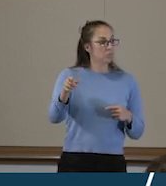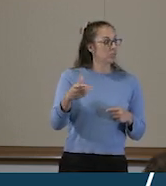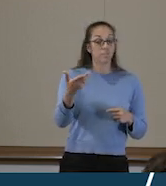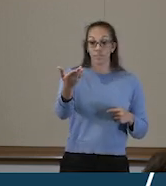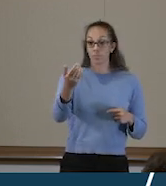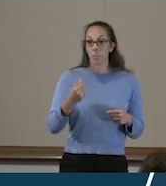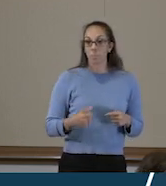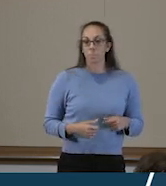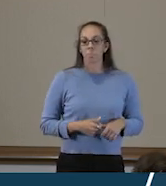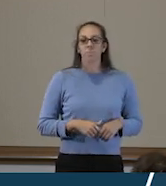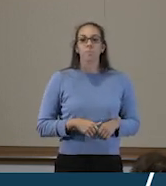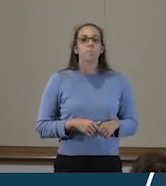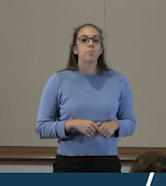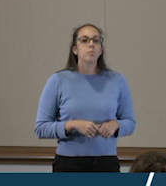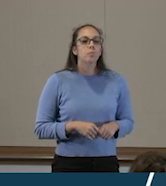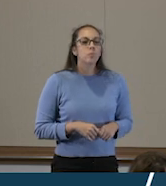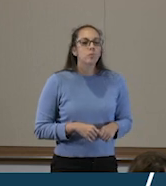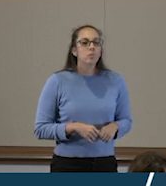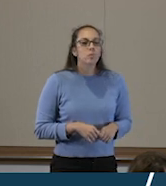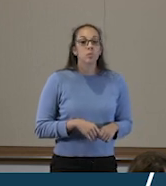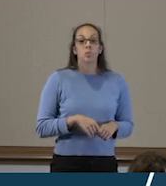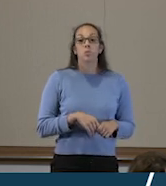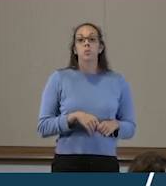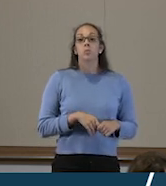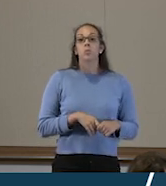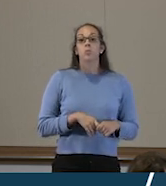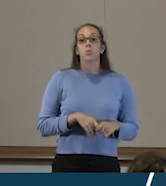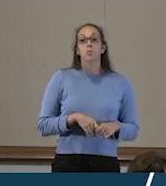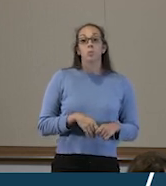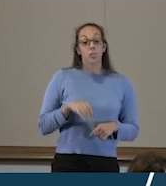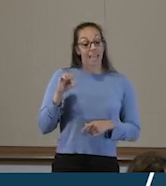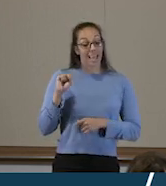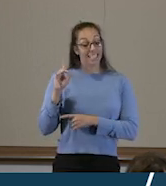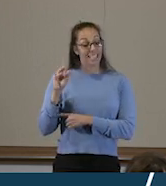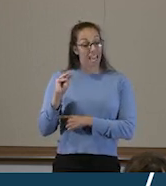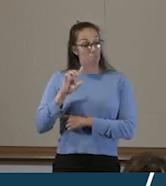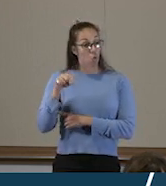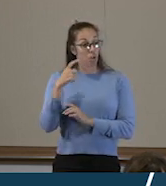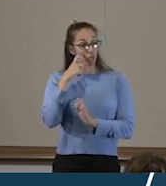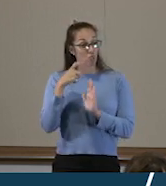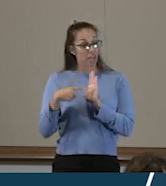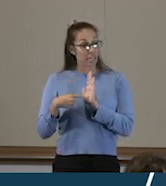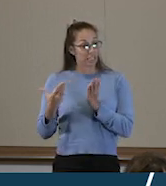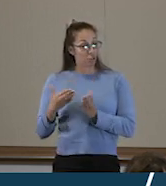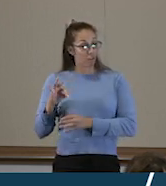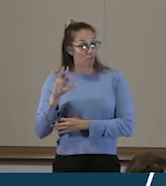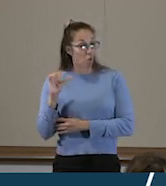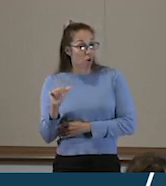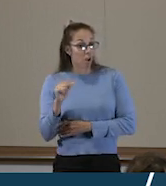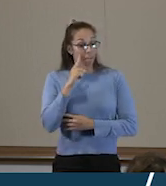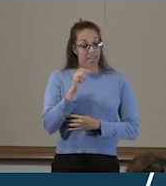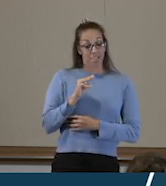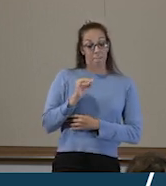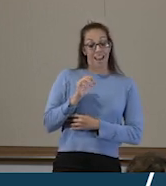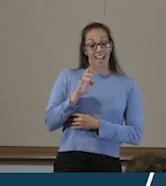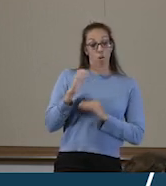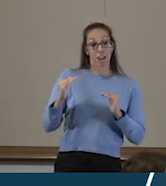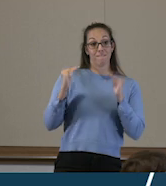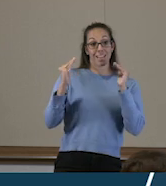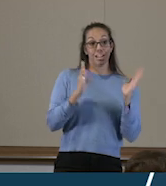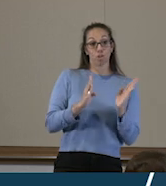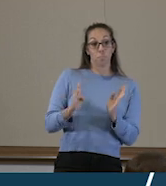Is that only recognized in Florida because this Medicare Advantage plan is out of state? Yeah.